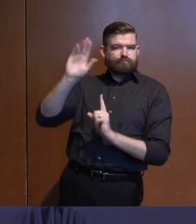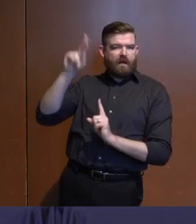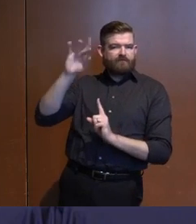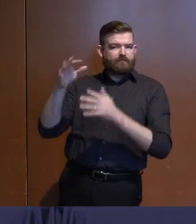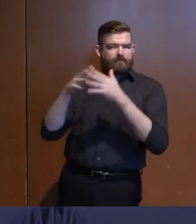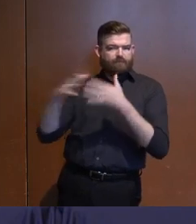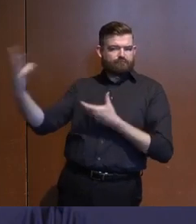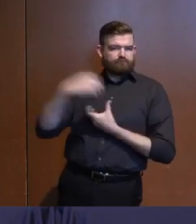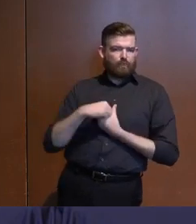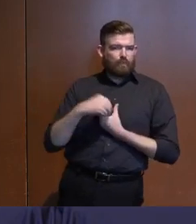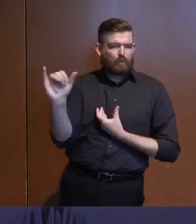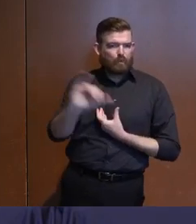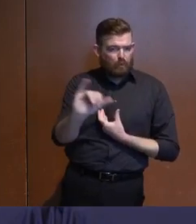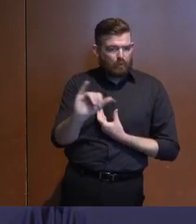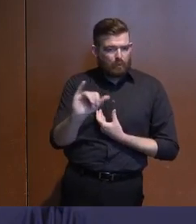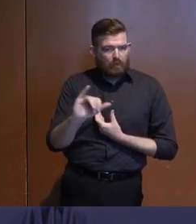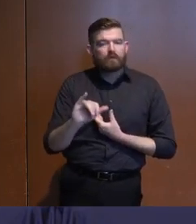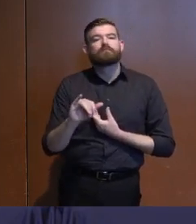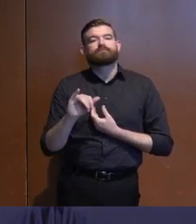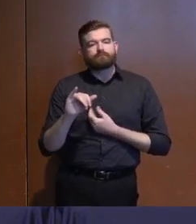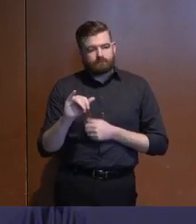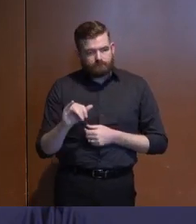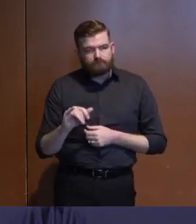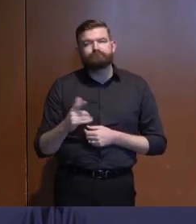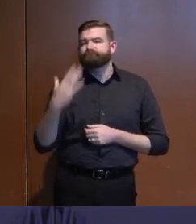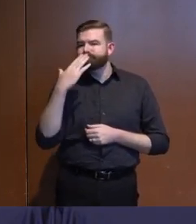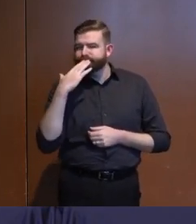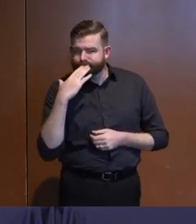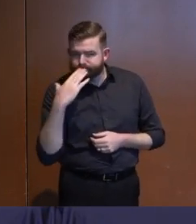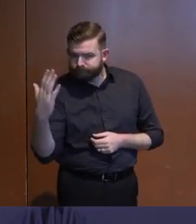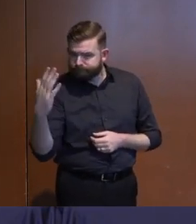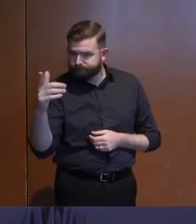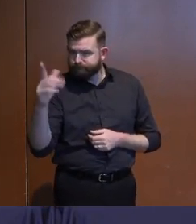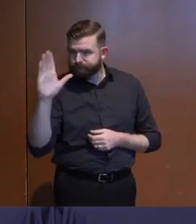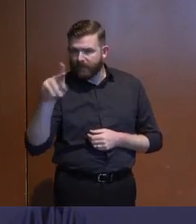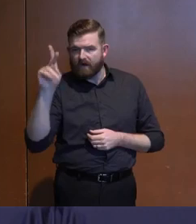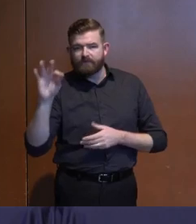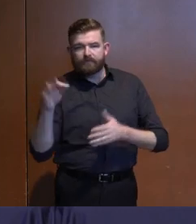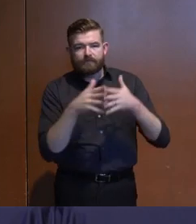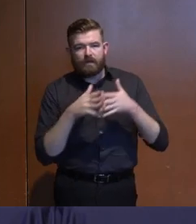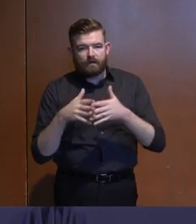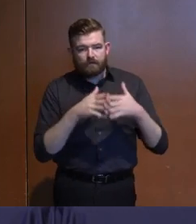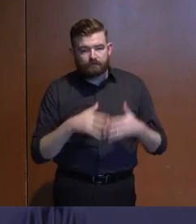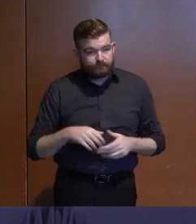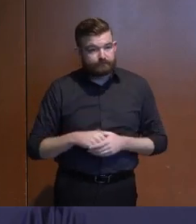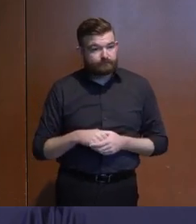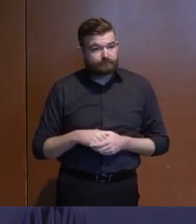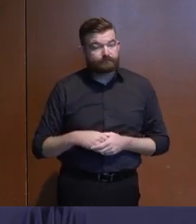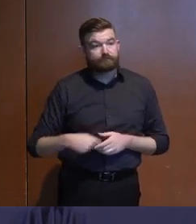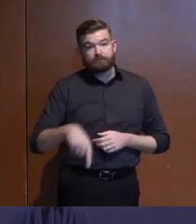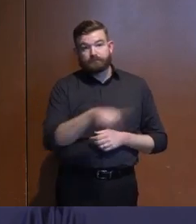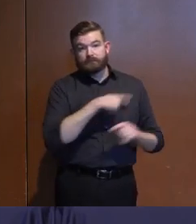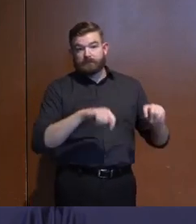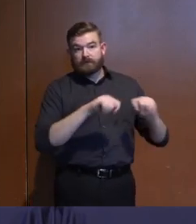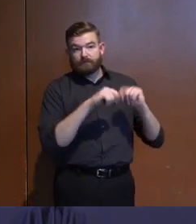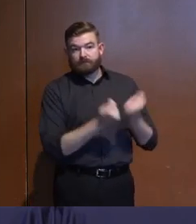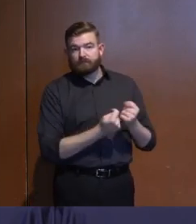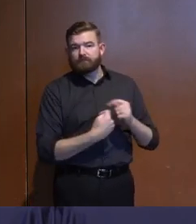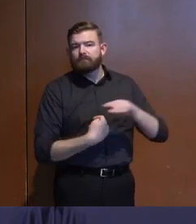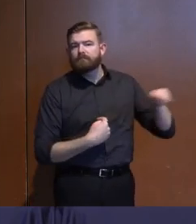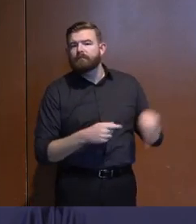do that with Bank of America. So I tip my hat to them and to the extraordinary work of our colleagues, including the Commissioner of the Department of Banking